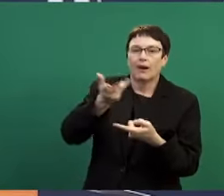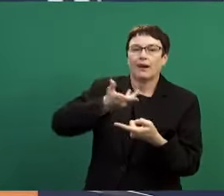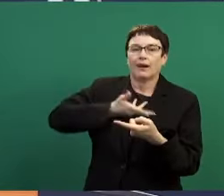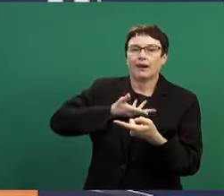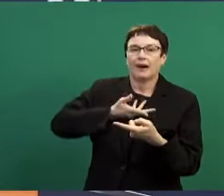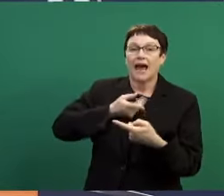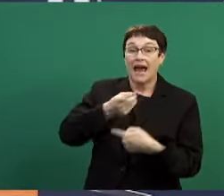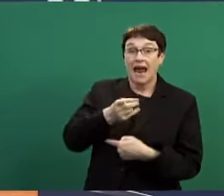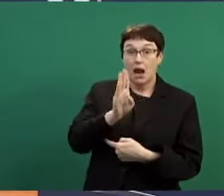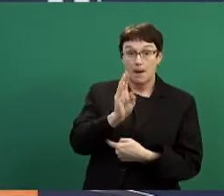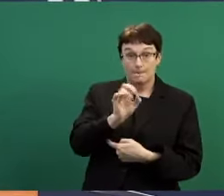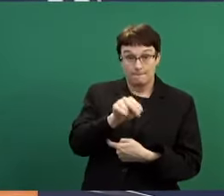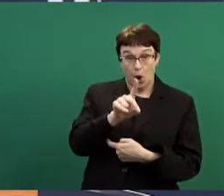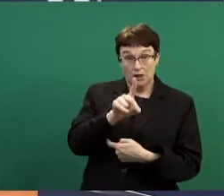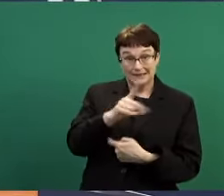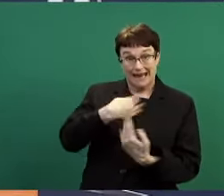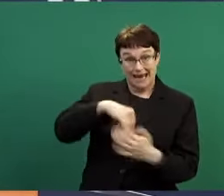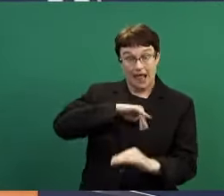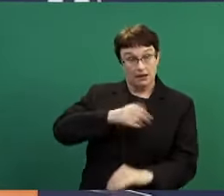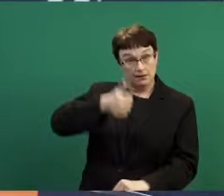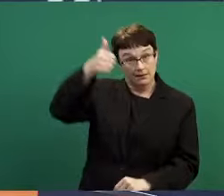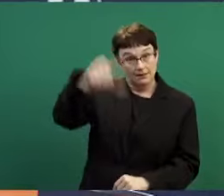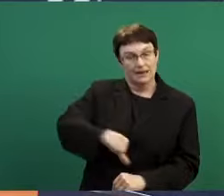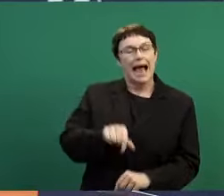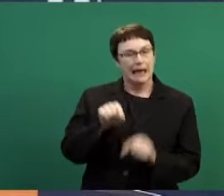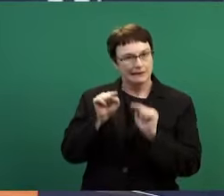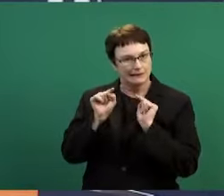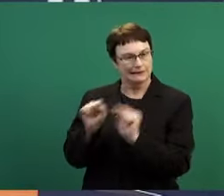yield curves have steepened, and so